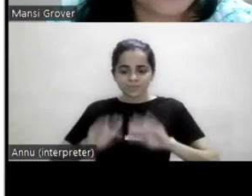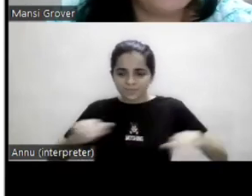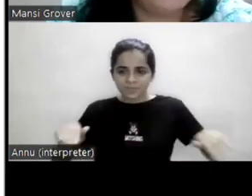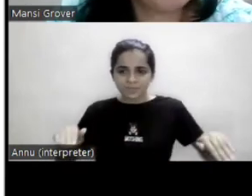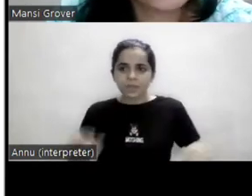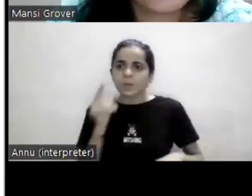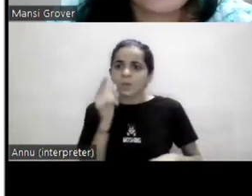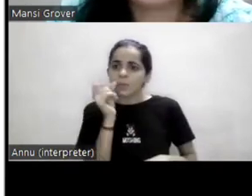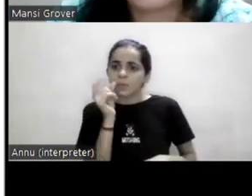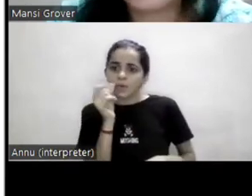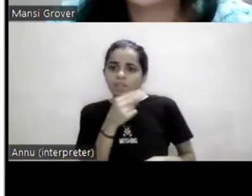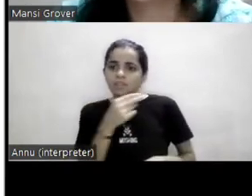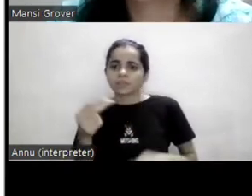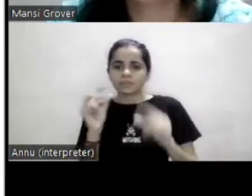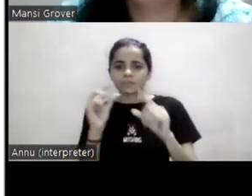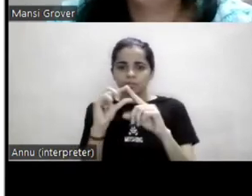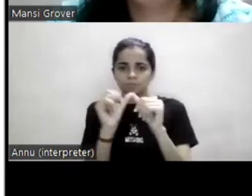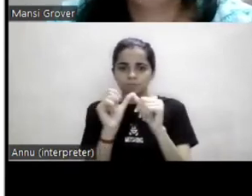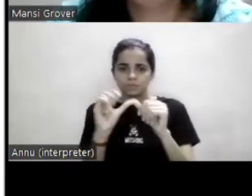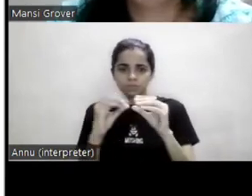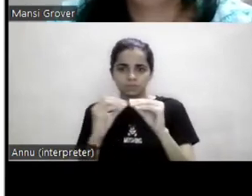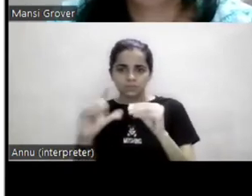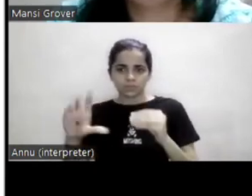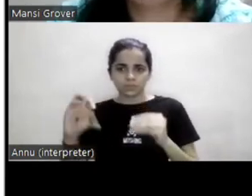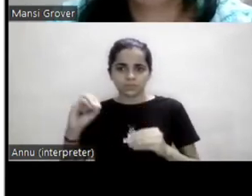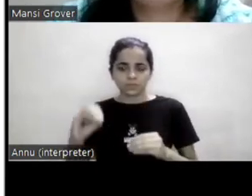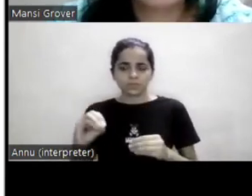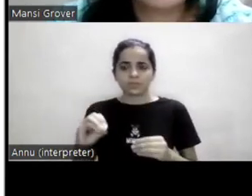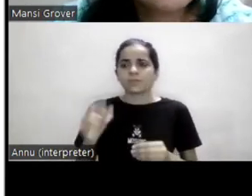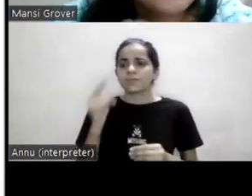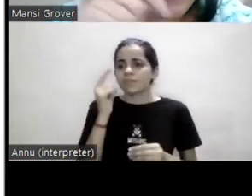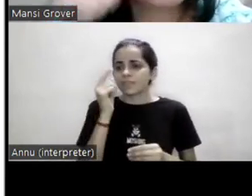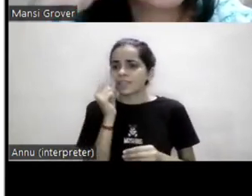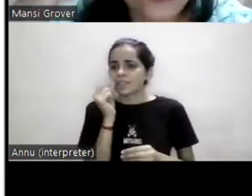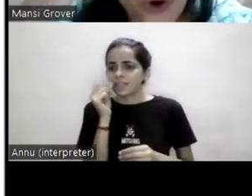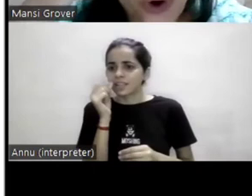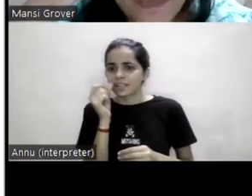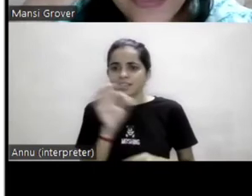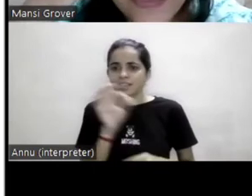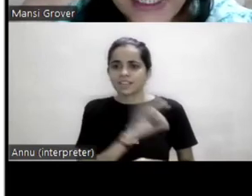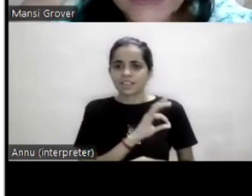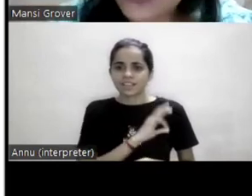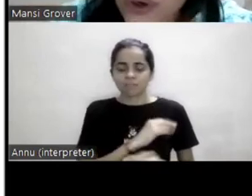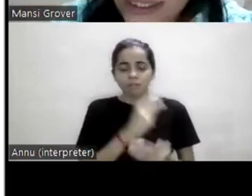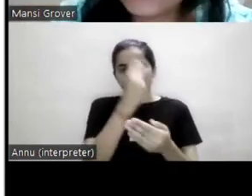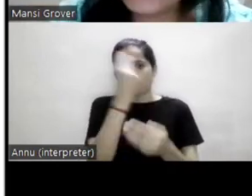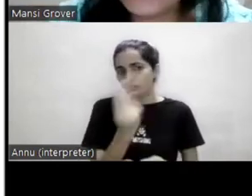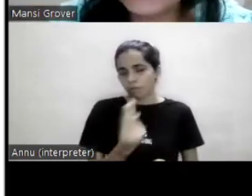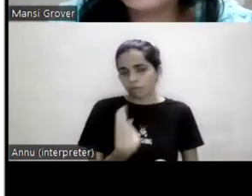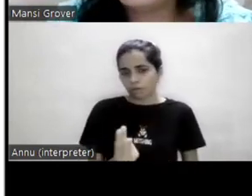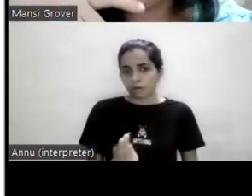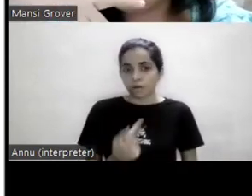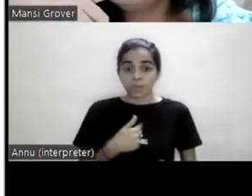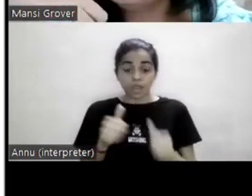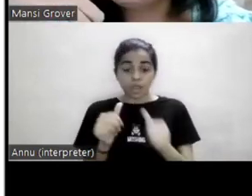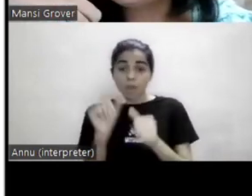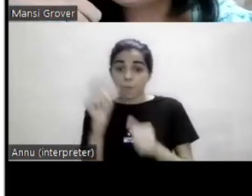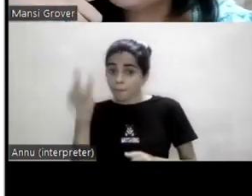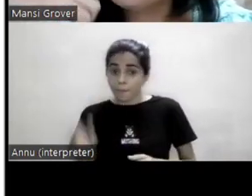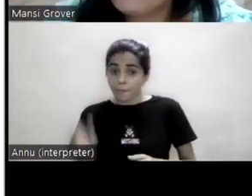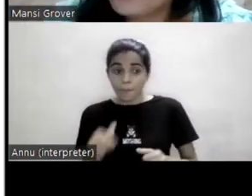named Pablo and how, you know, he likes to draw. He's an autistic kid.